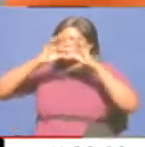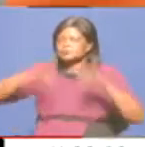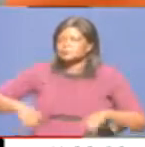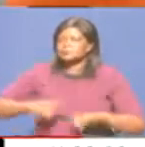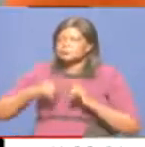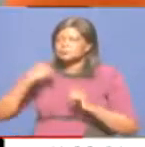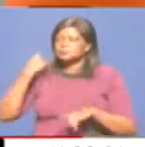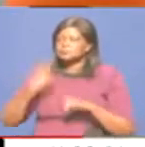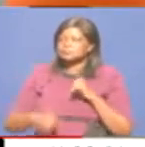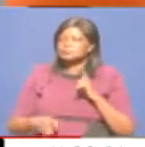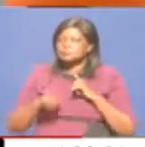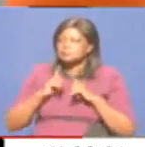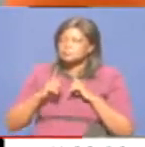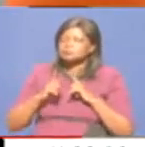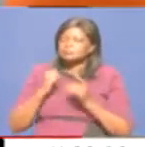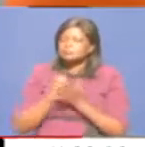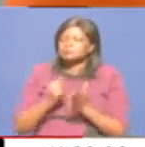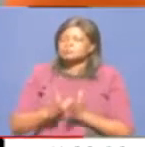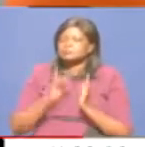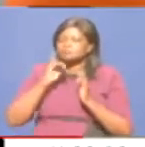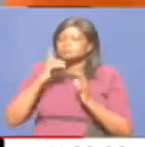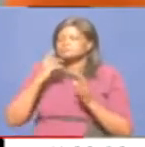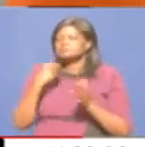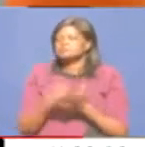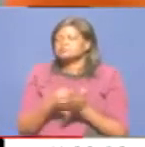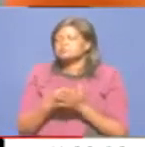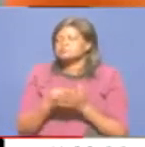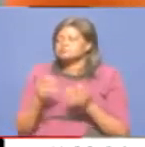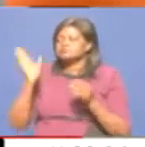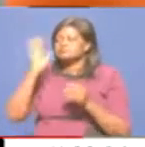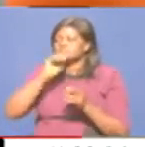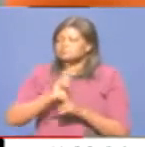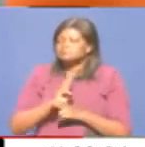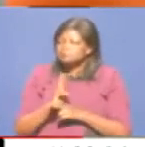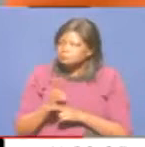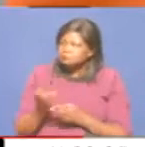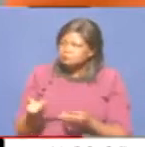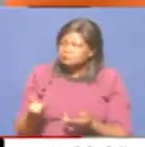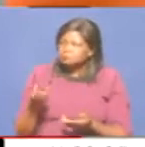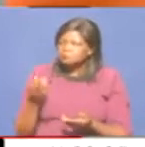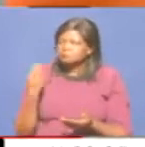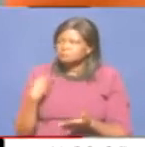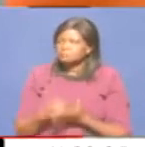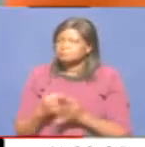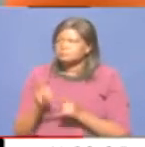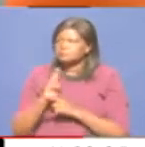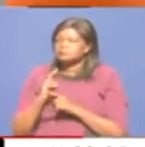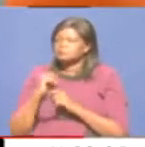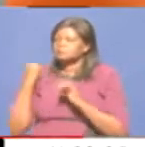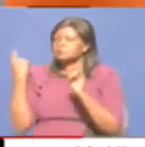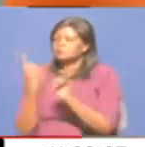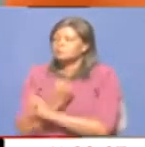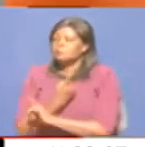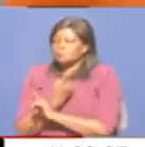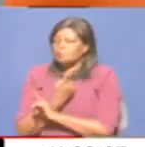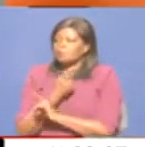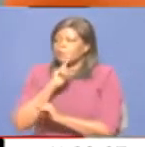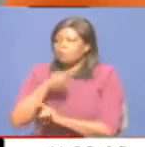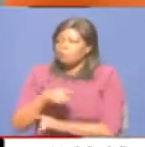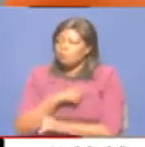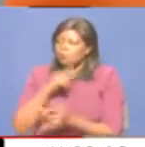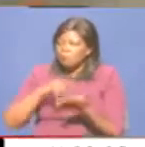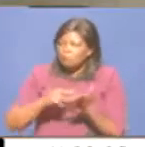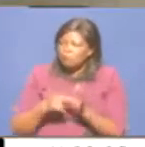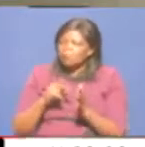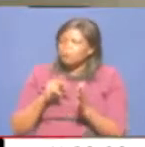every year talking about misappropriated money, talking about money that has been used for projects that shouldn't have, but there's nothing that is being done.